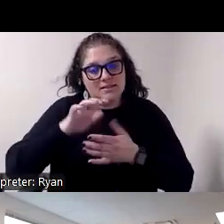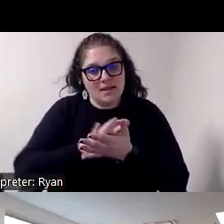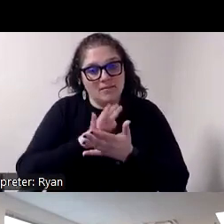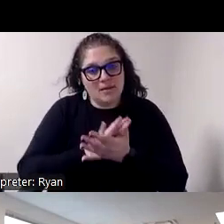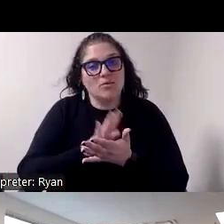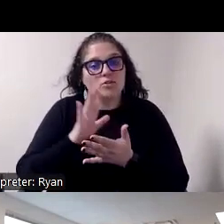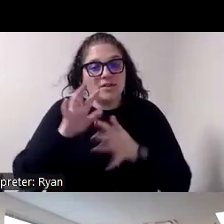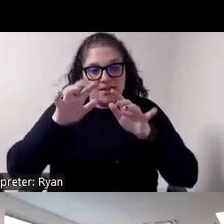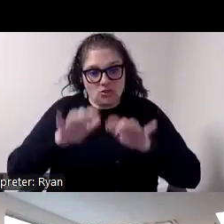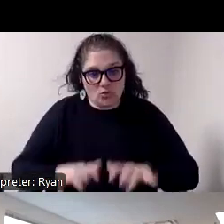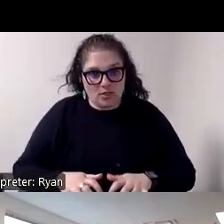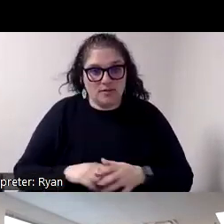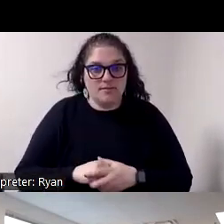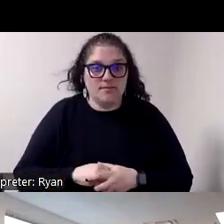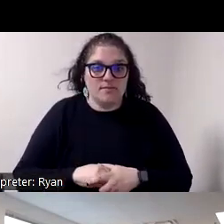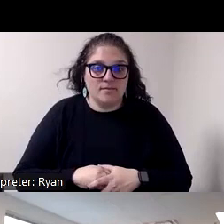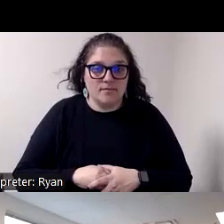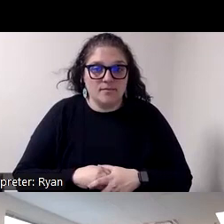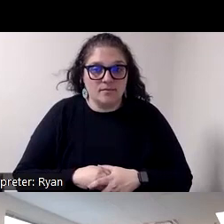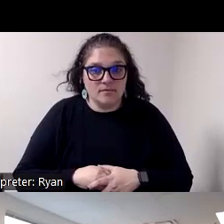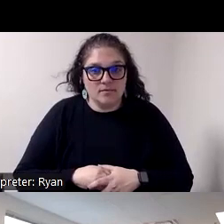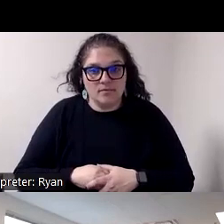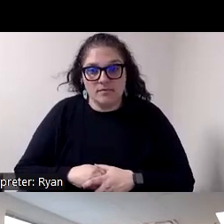in the work list. So I like to just have